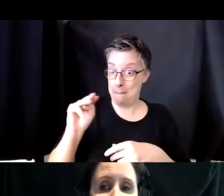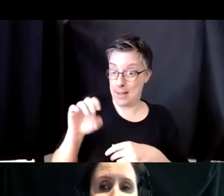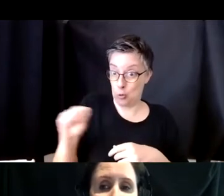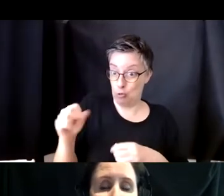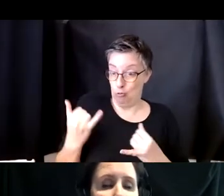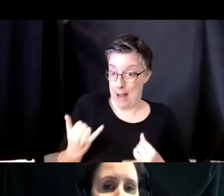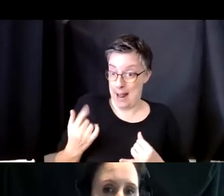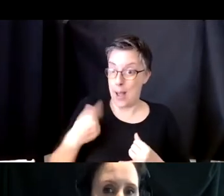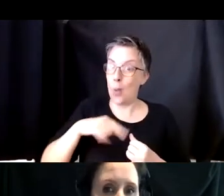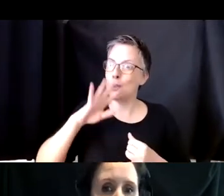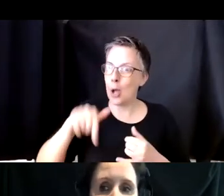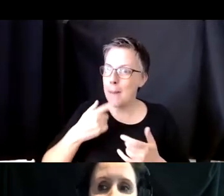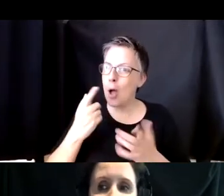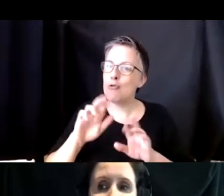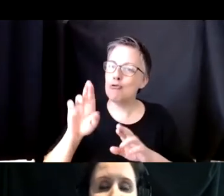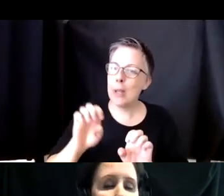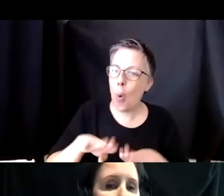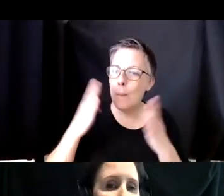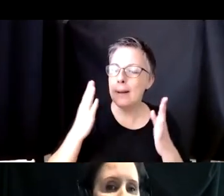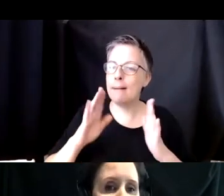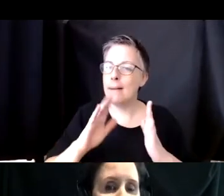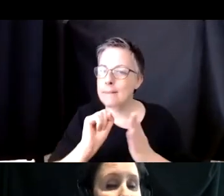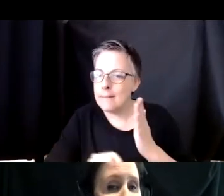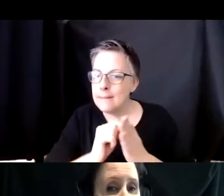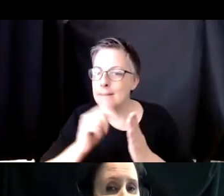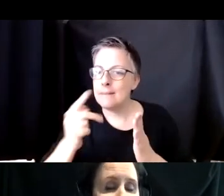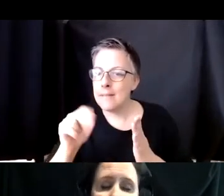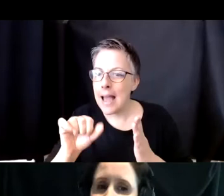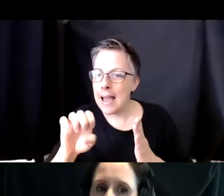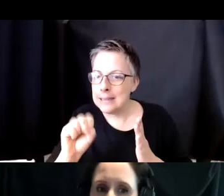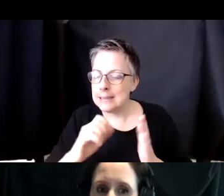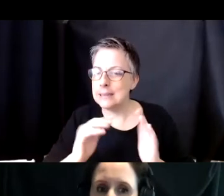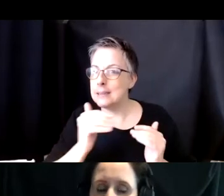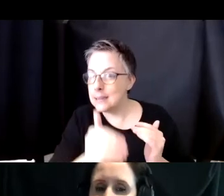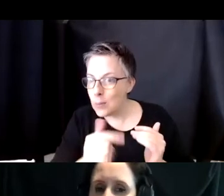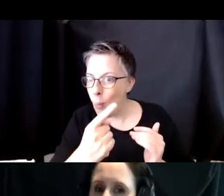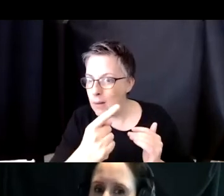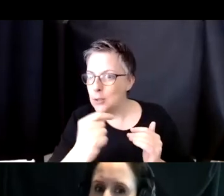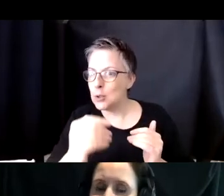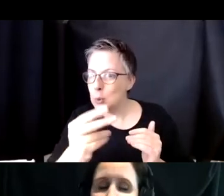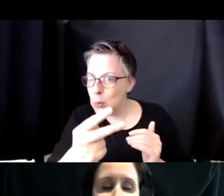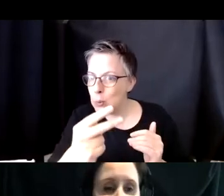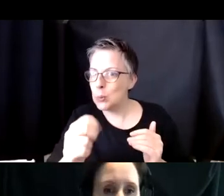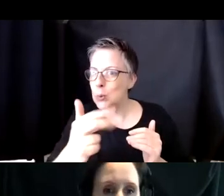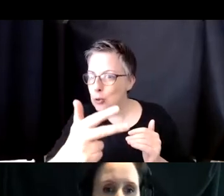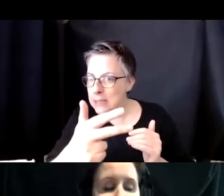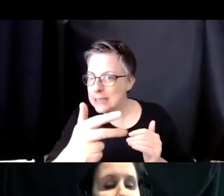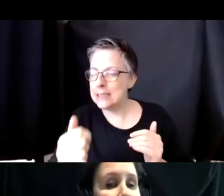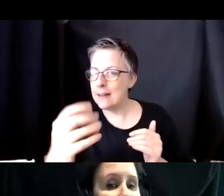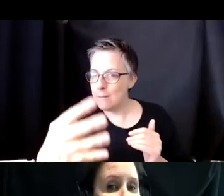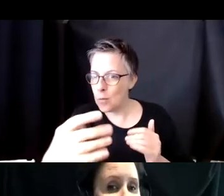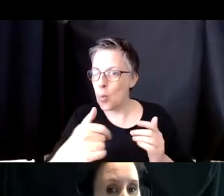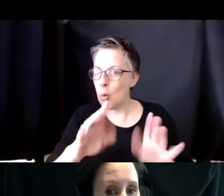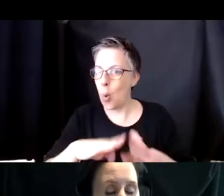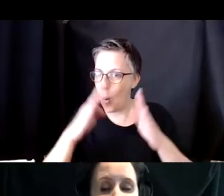talking about reopening, and we've been talking about them in phases: phase 1, phase 2, phase 3,